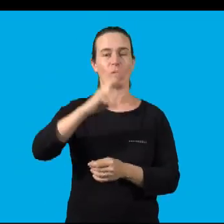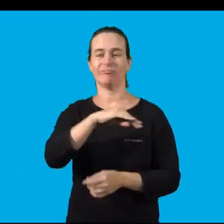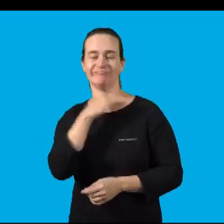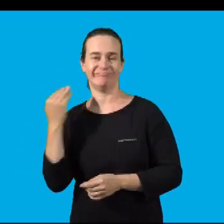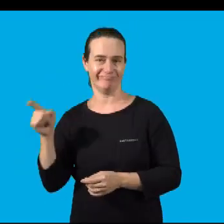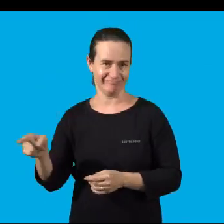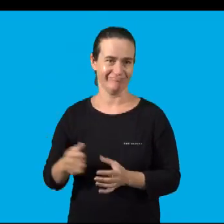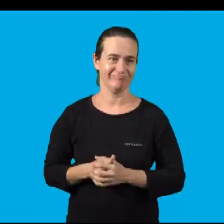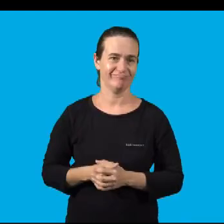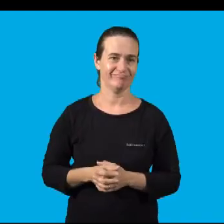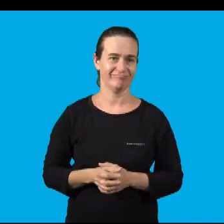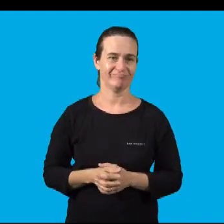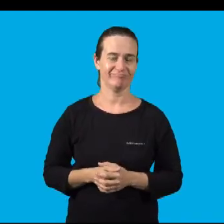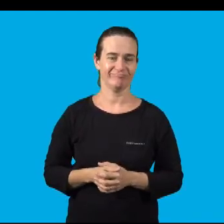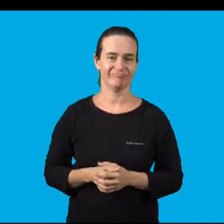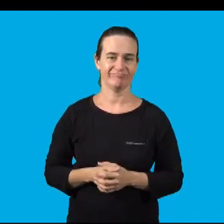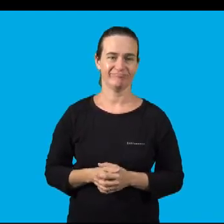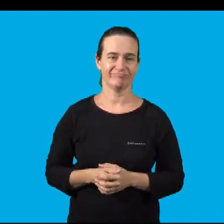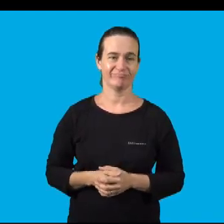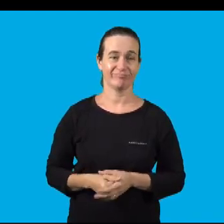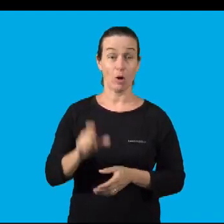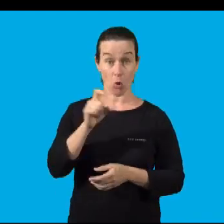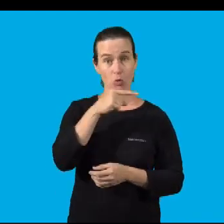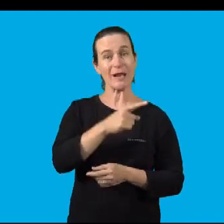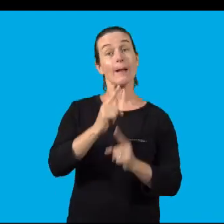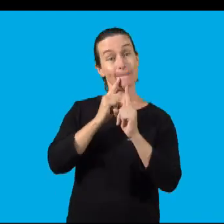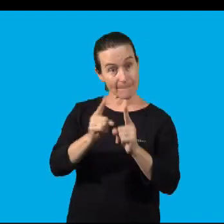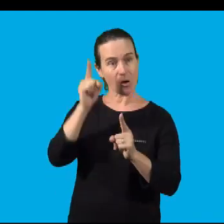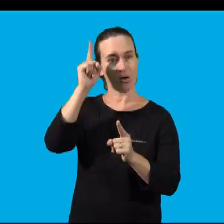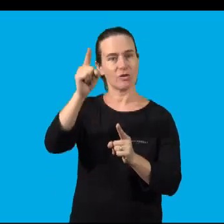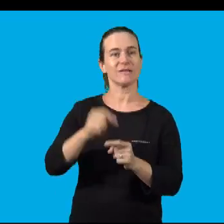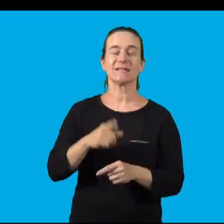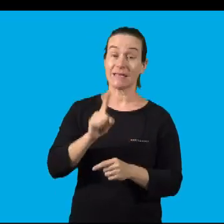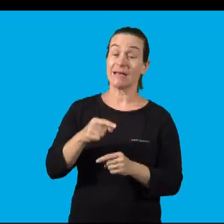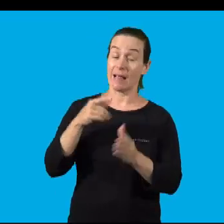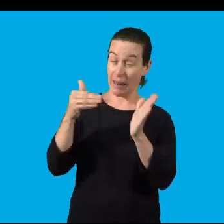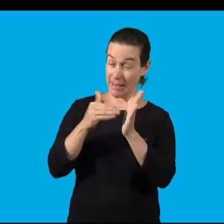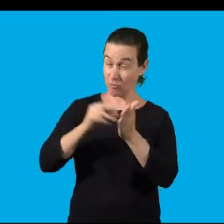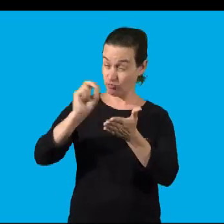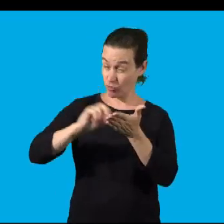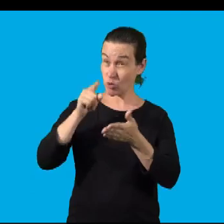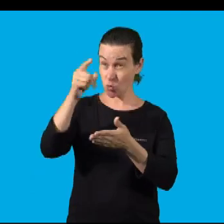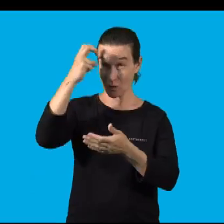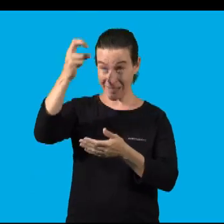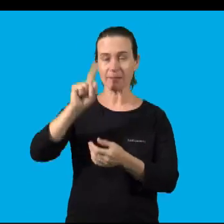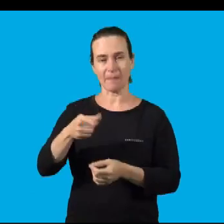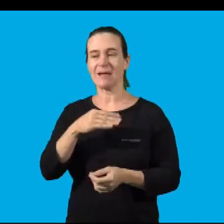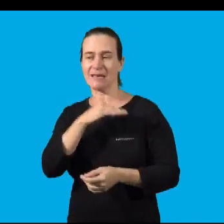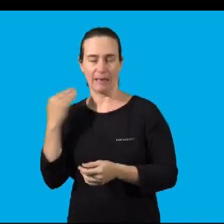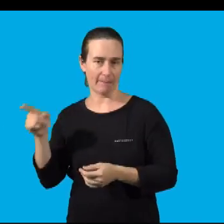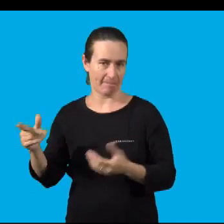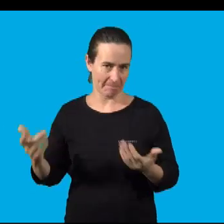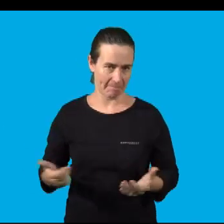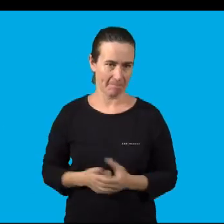executed on his arrival, as I've just said, as Claudius has commanded the sealed letters to the English